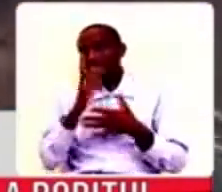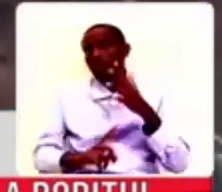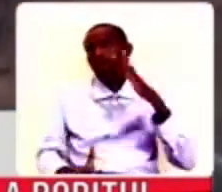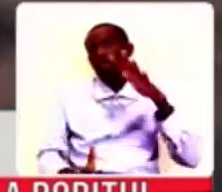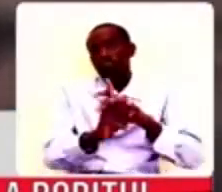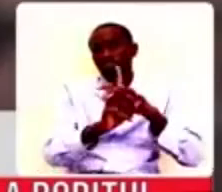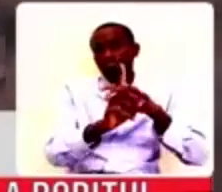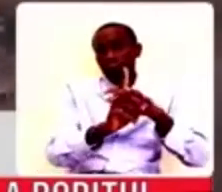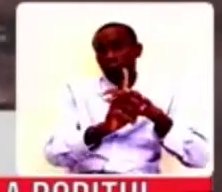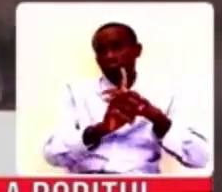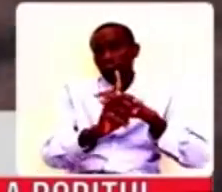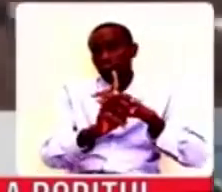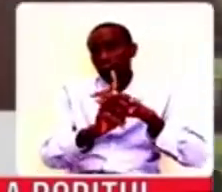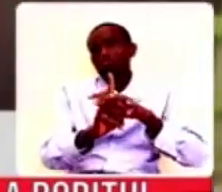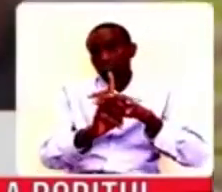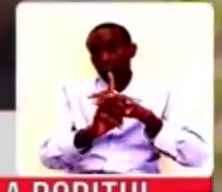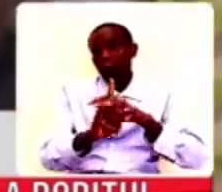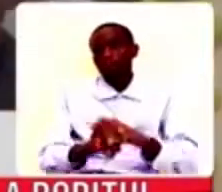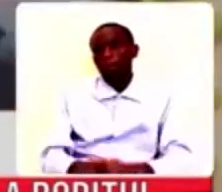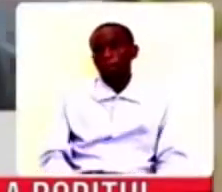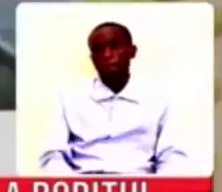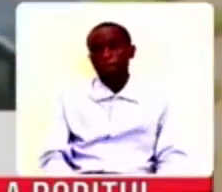us.